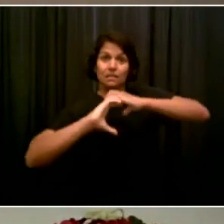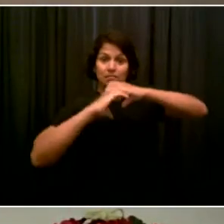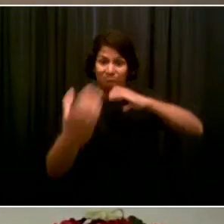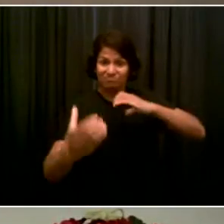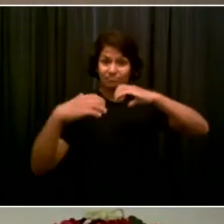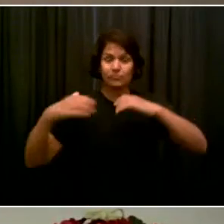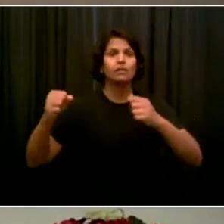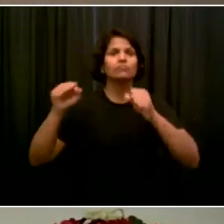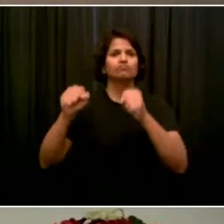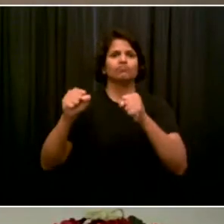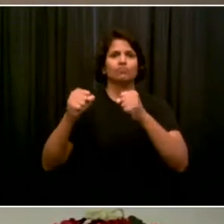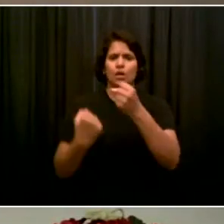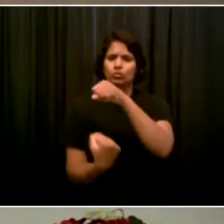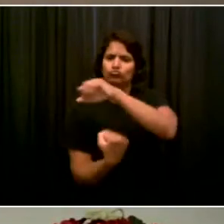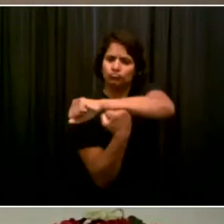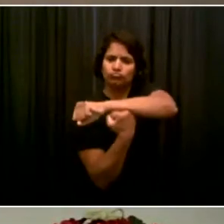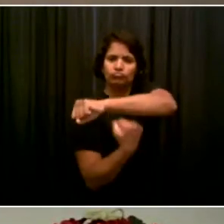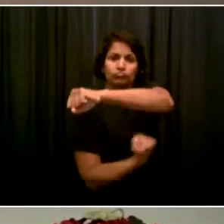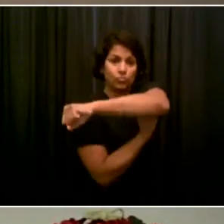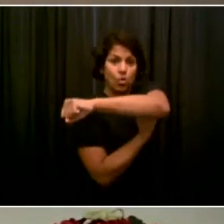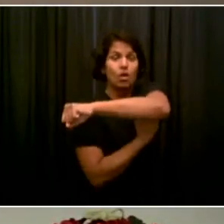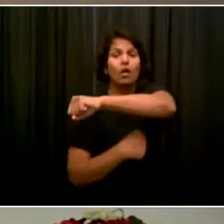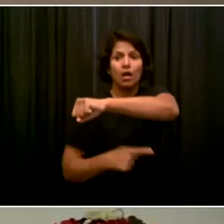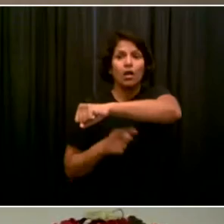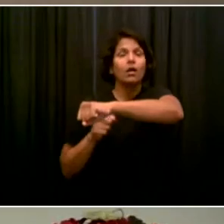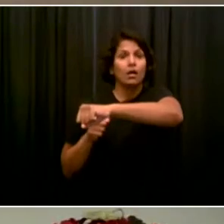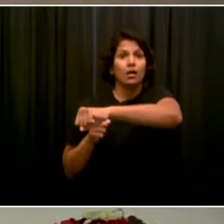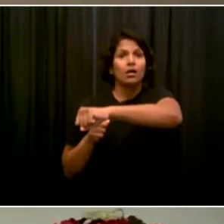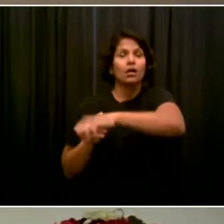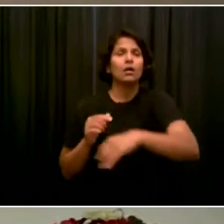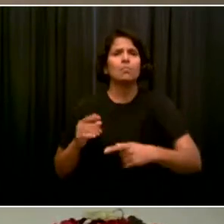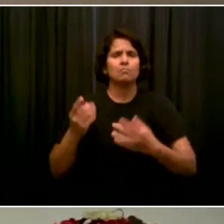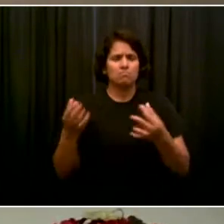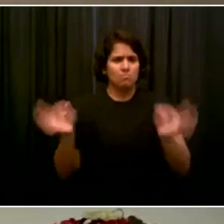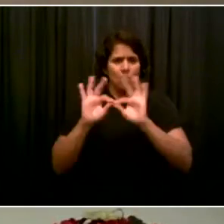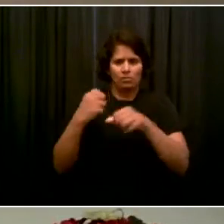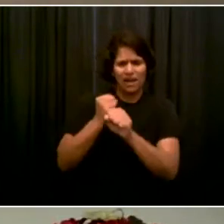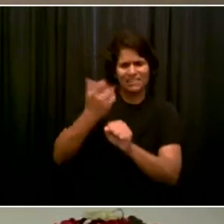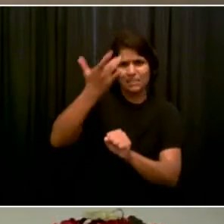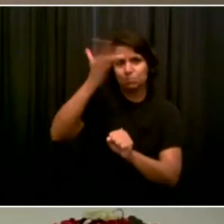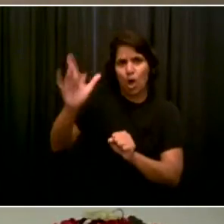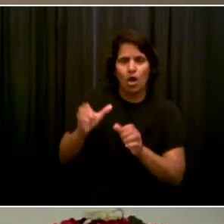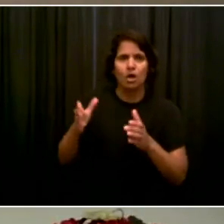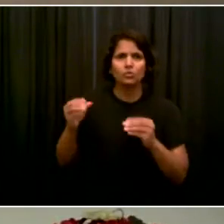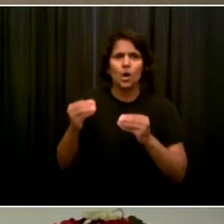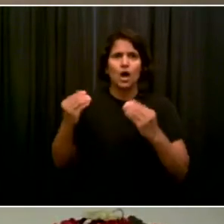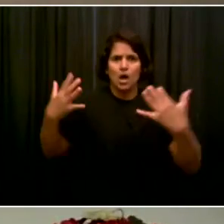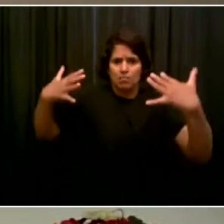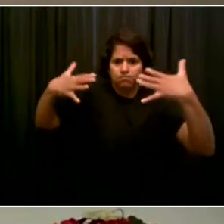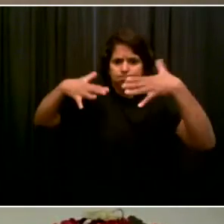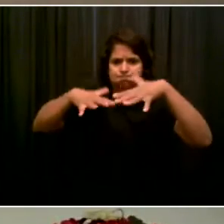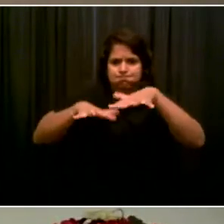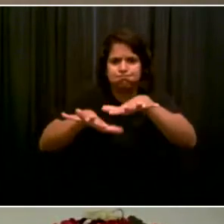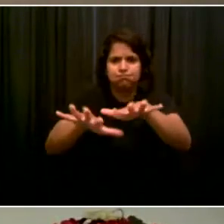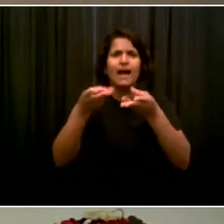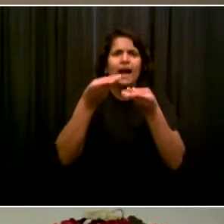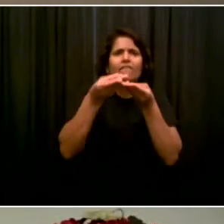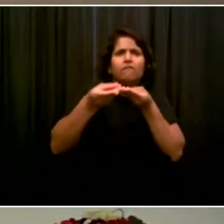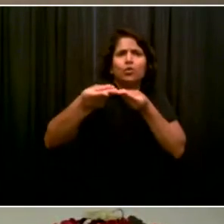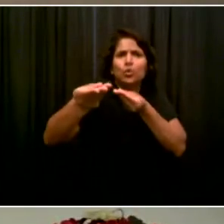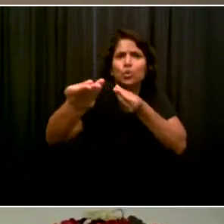safer, smarter, and more sustainable corridor for the communities through which the I-278 roadway